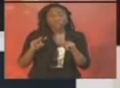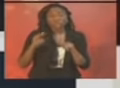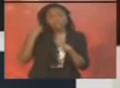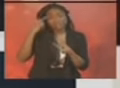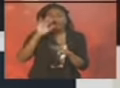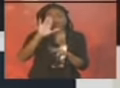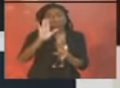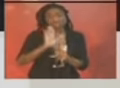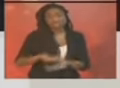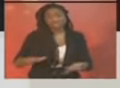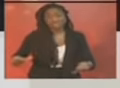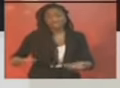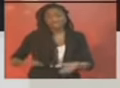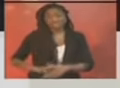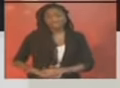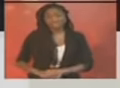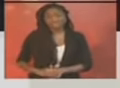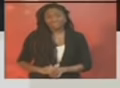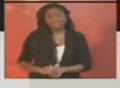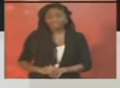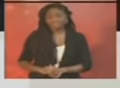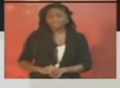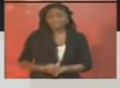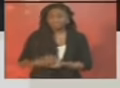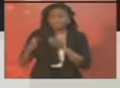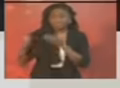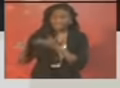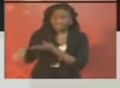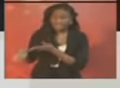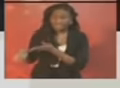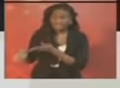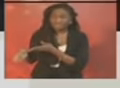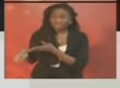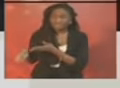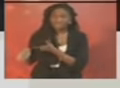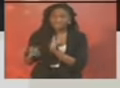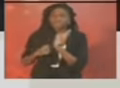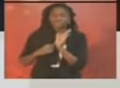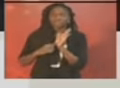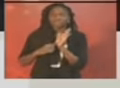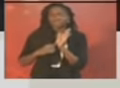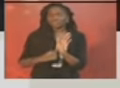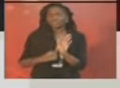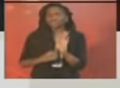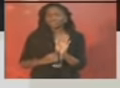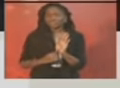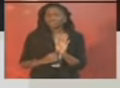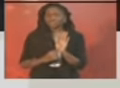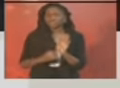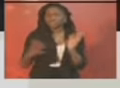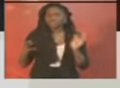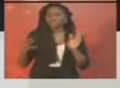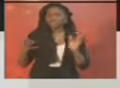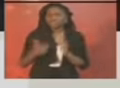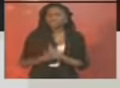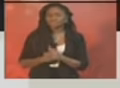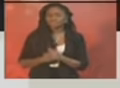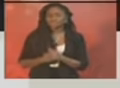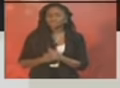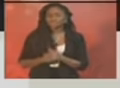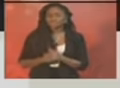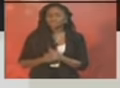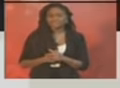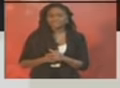slide. This is really just to show us that I want us to look at all 3 at the same time. So it's really about the fact it's